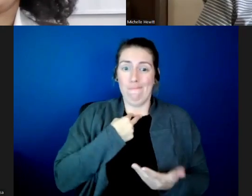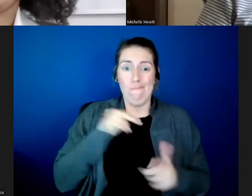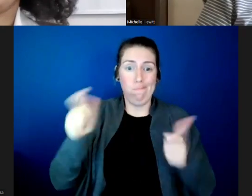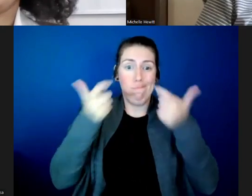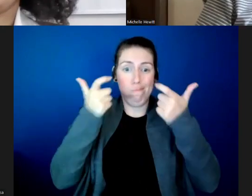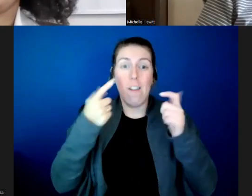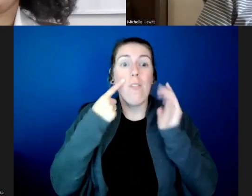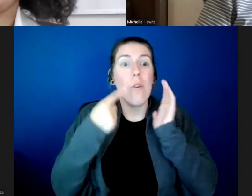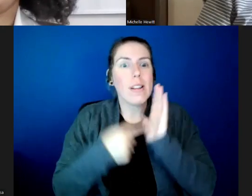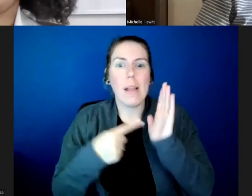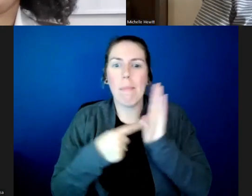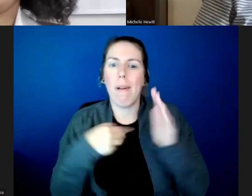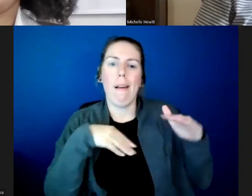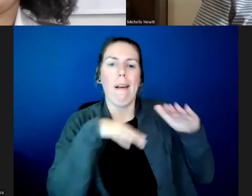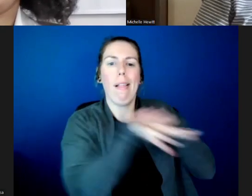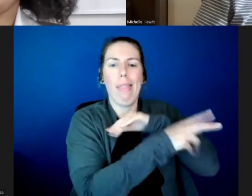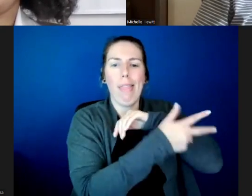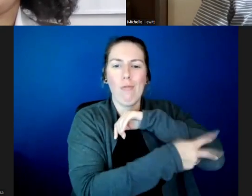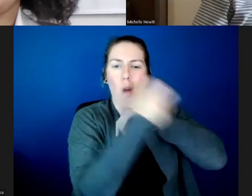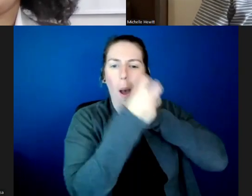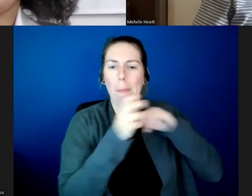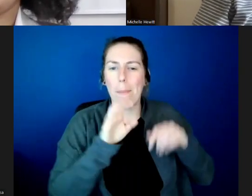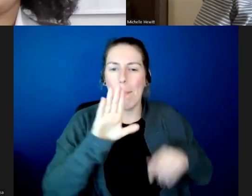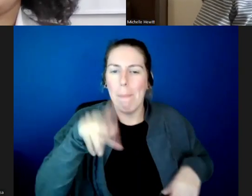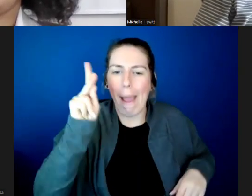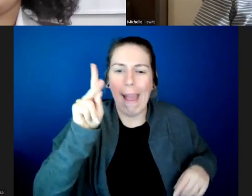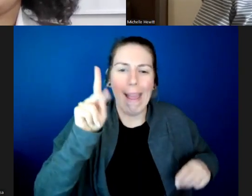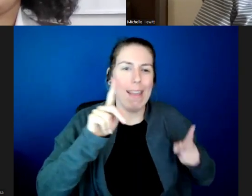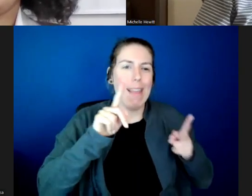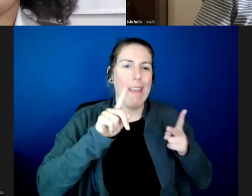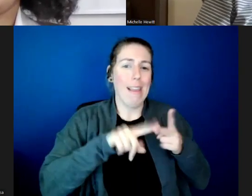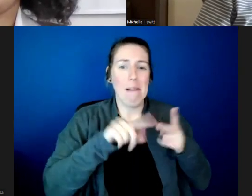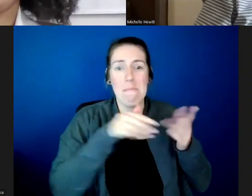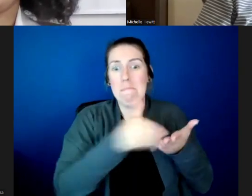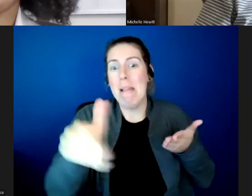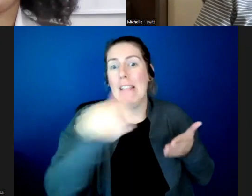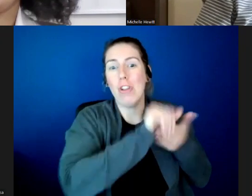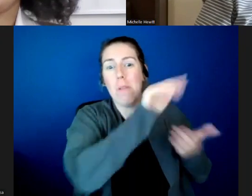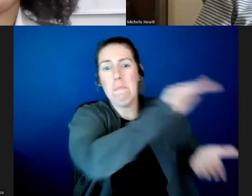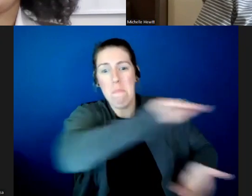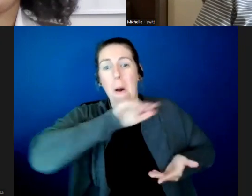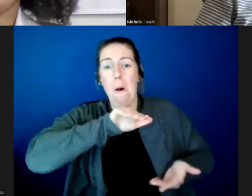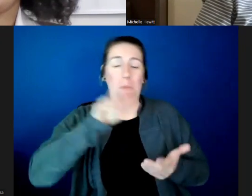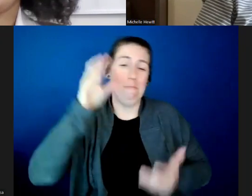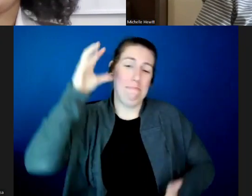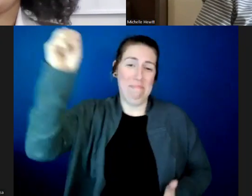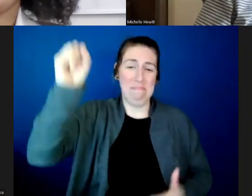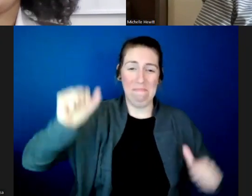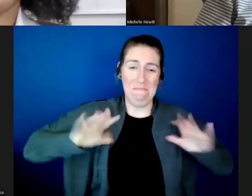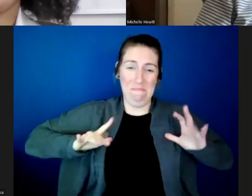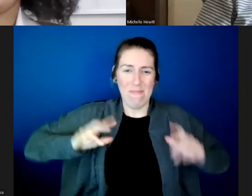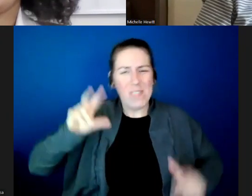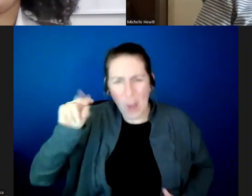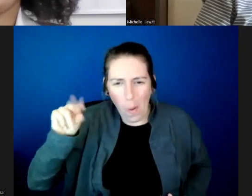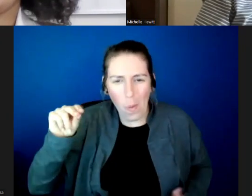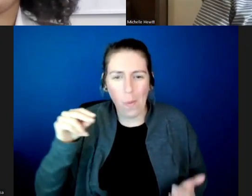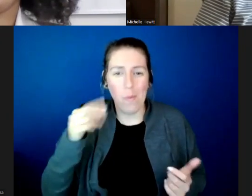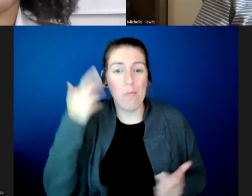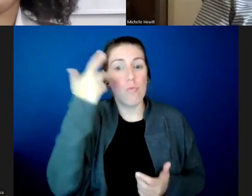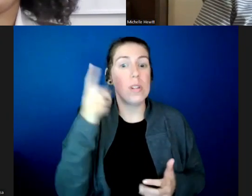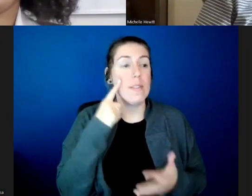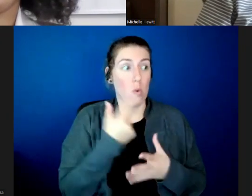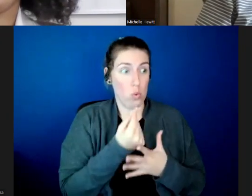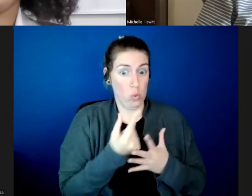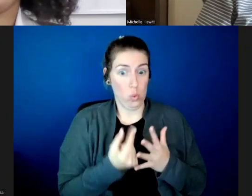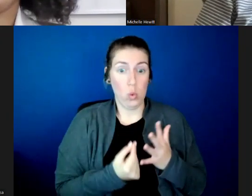gold bullion and have millions of dollars and go live a life in the sun. They did it because they needed food and rent, you know. And